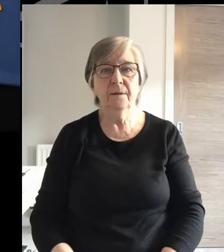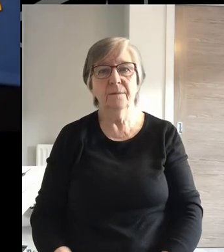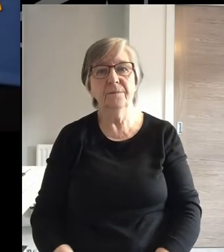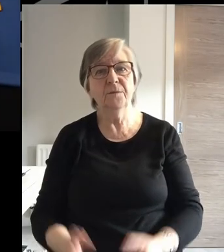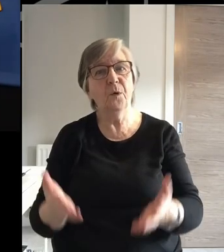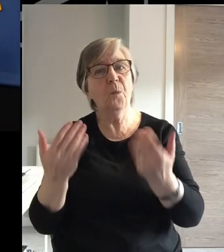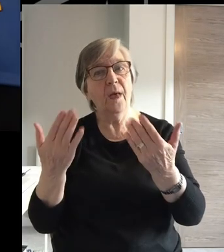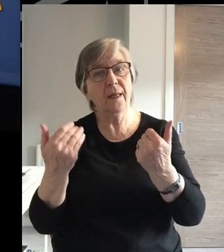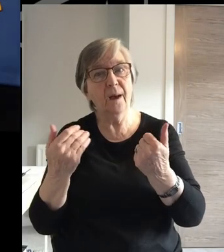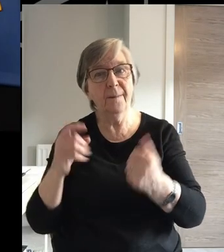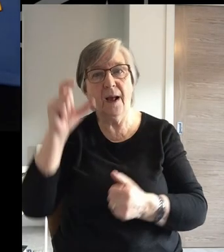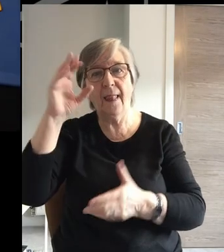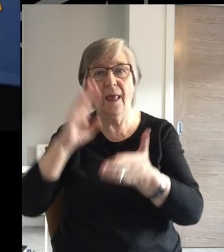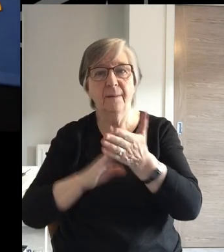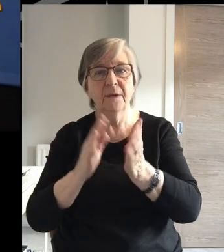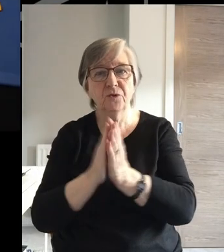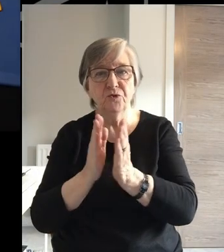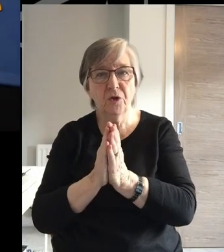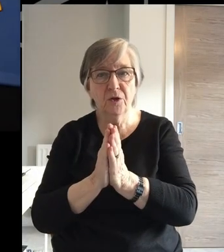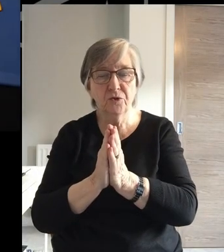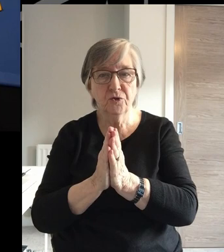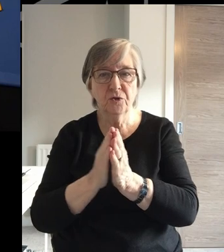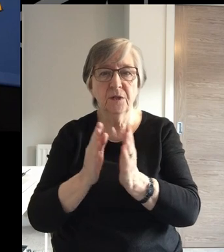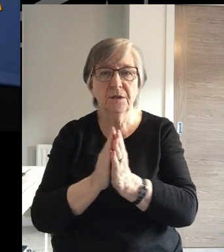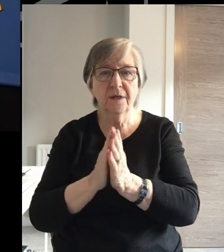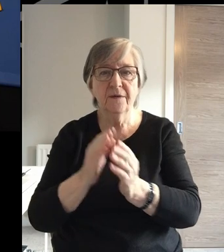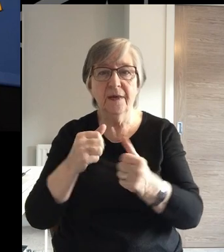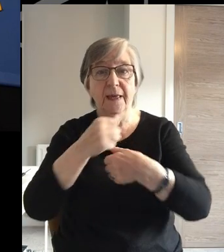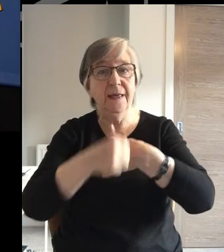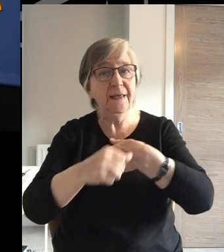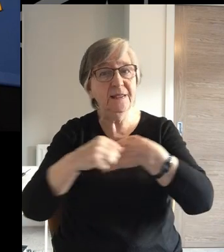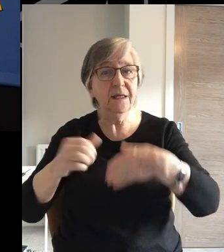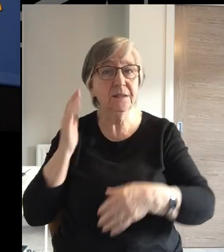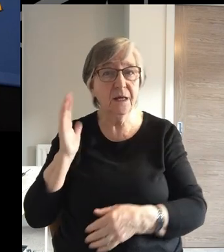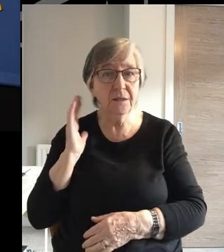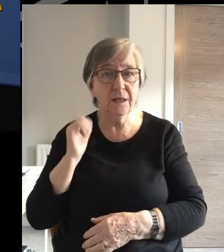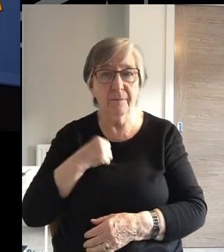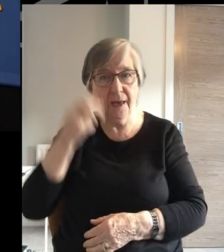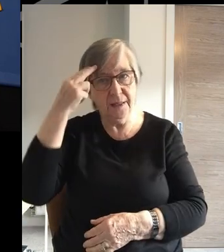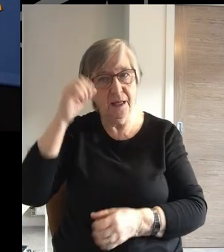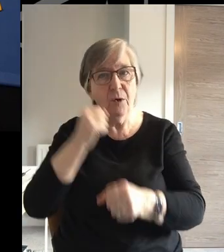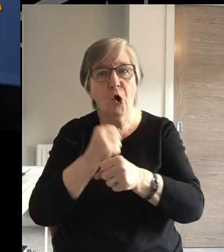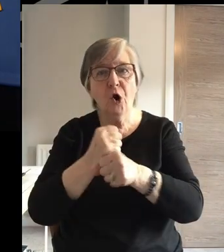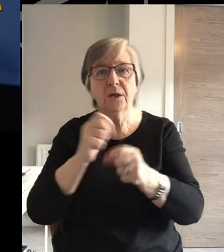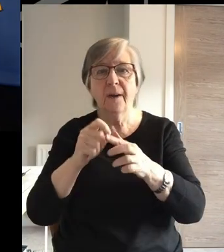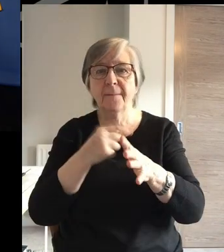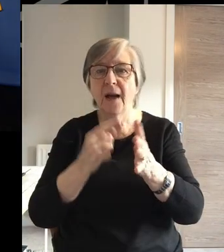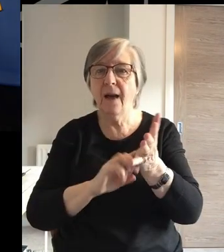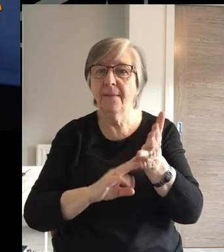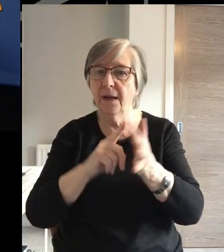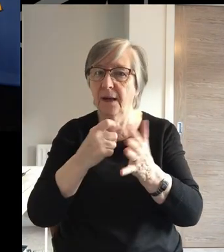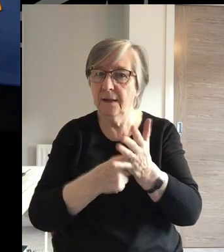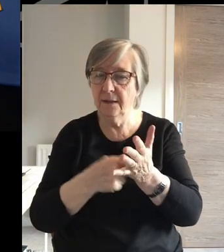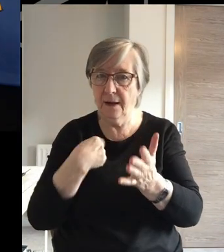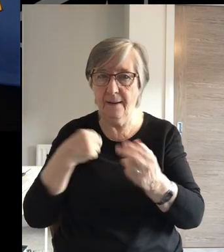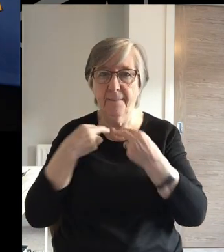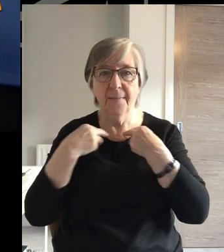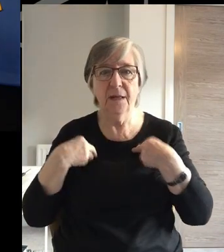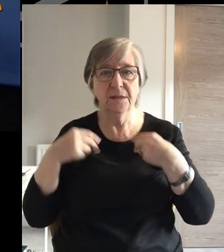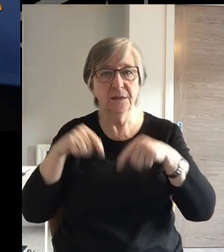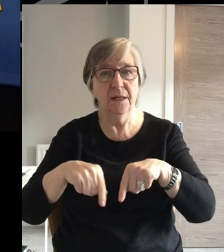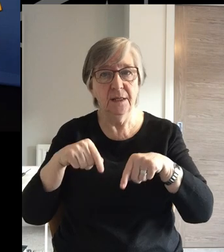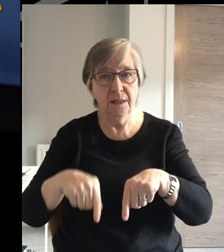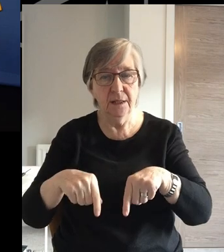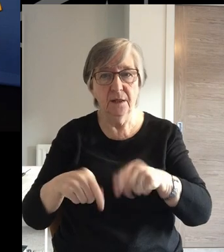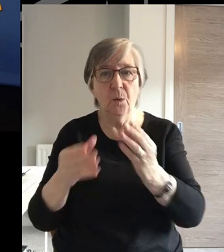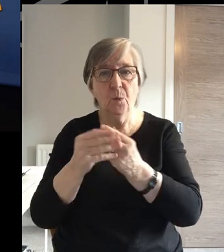Okay, welcome to Claremont Parish Church service for Easter Sunday. My name's Gordon Palmer. I'm minister here at Claremont. And as well as myself